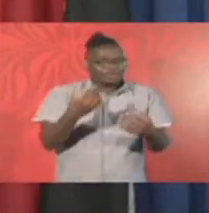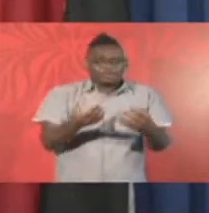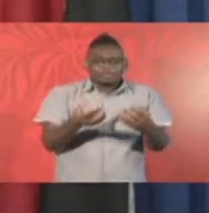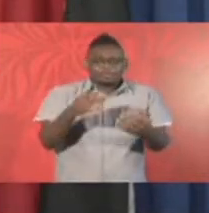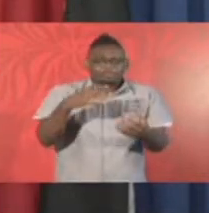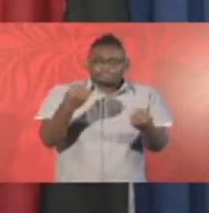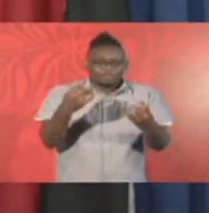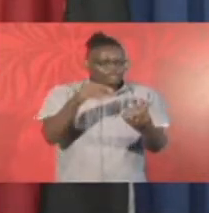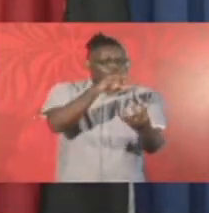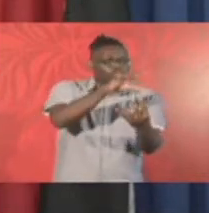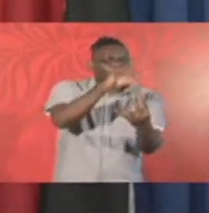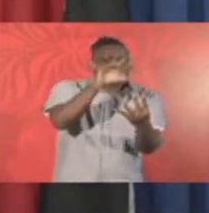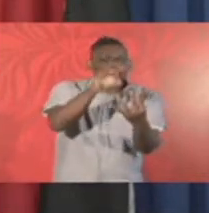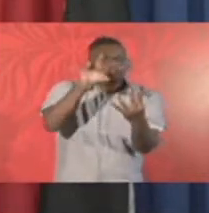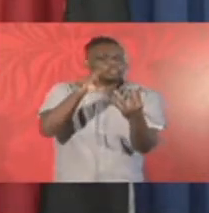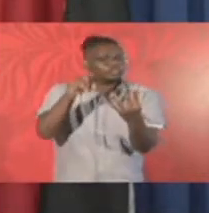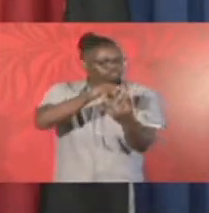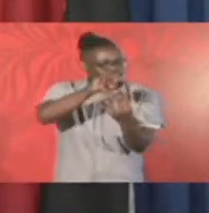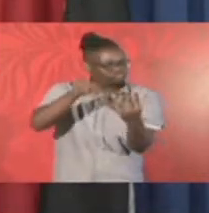Tuesday will be the end of August.